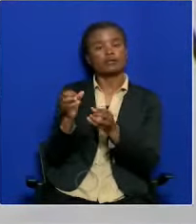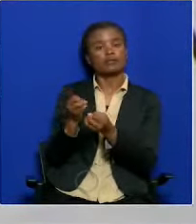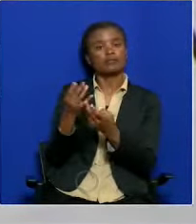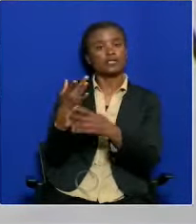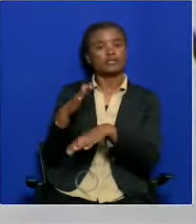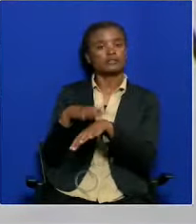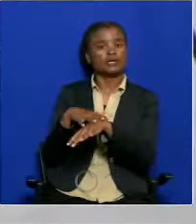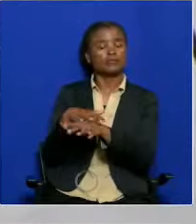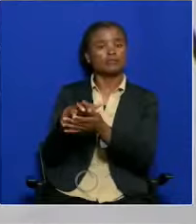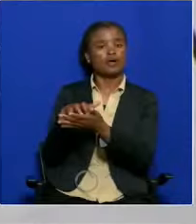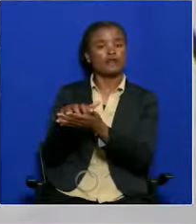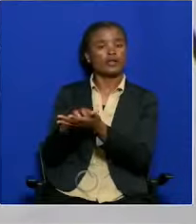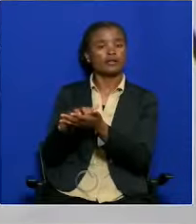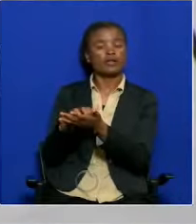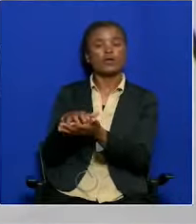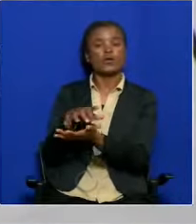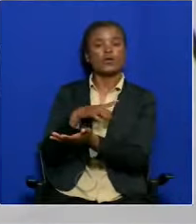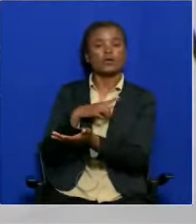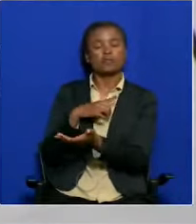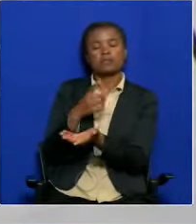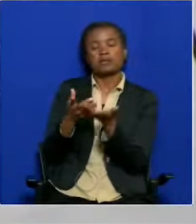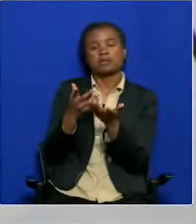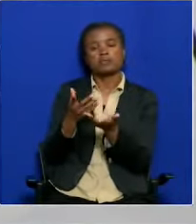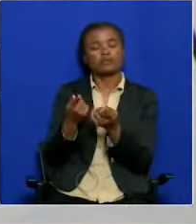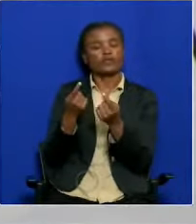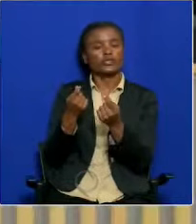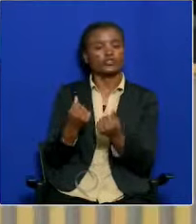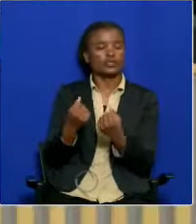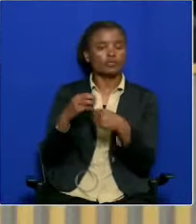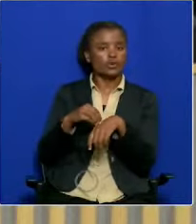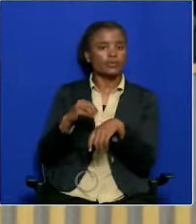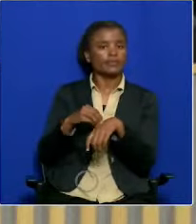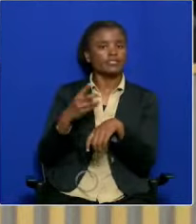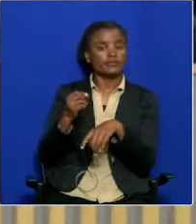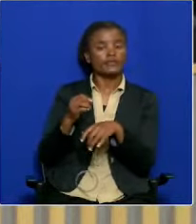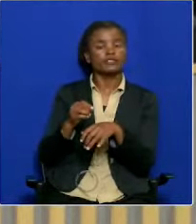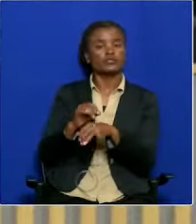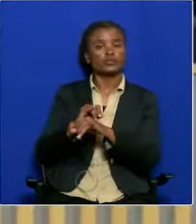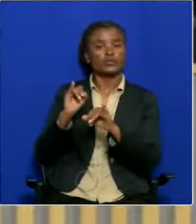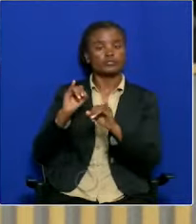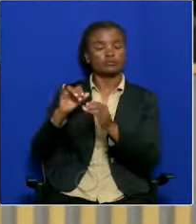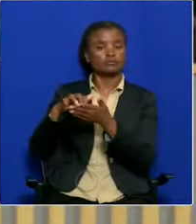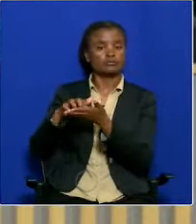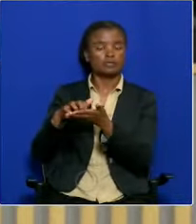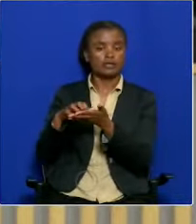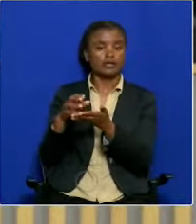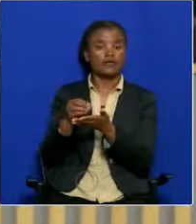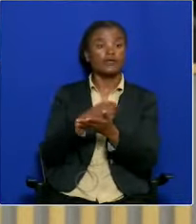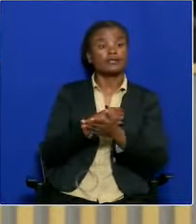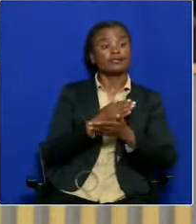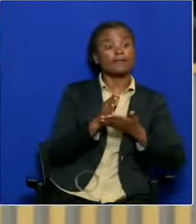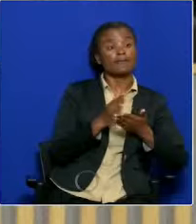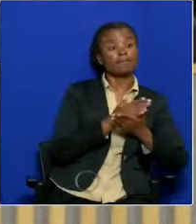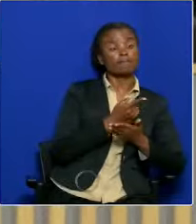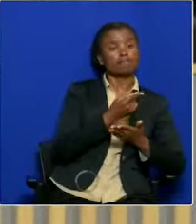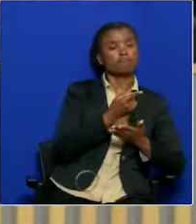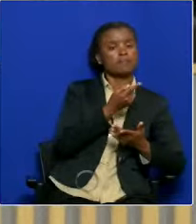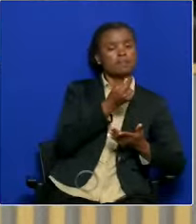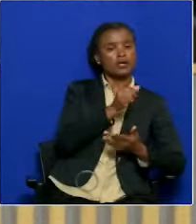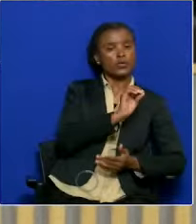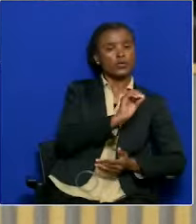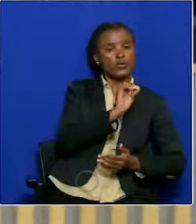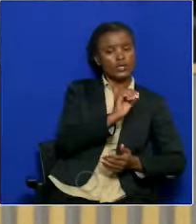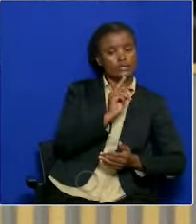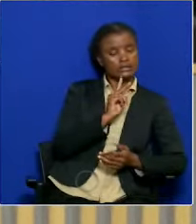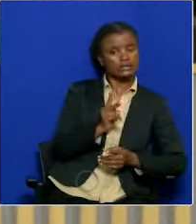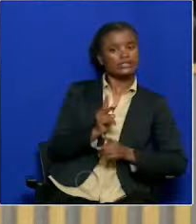financial troubles, because that's when those who have the means know they're weakest and they know